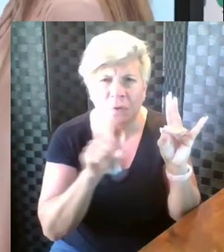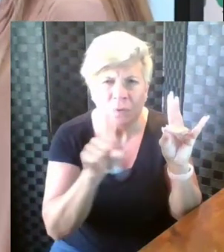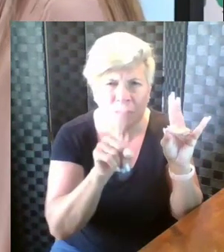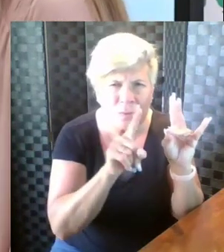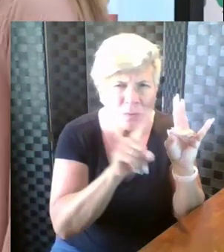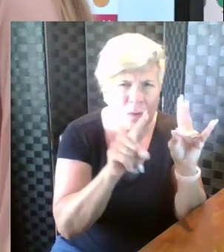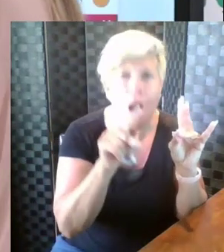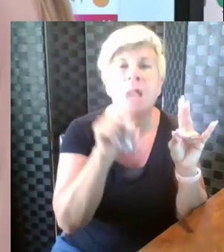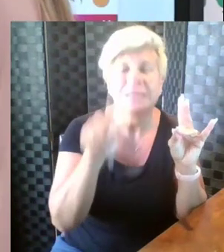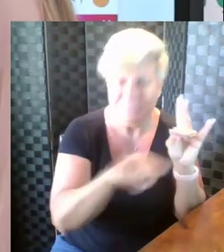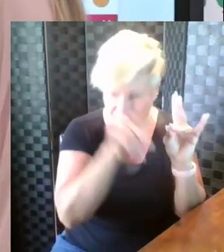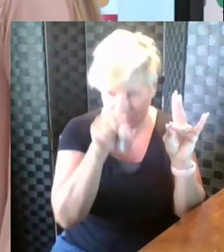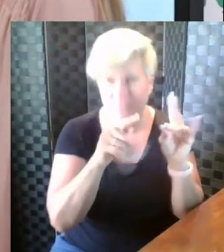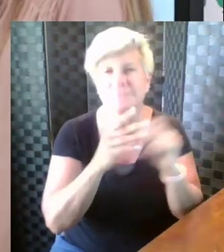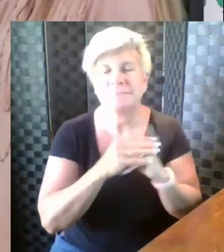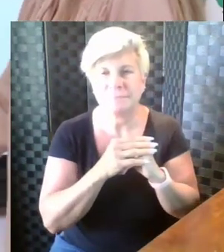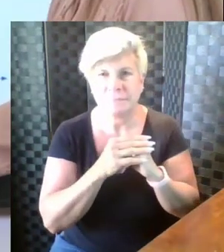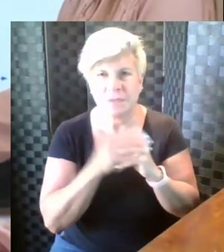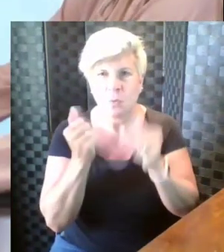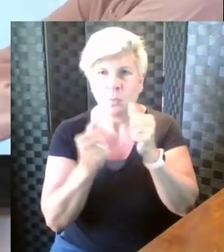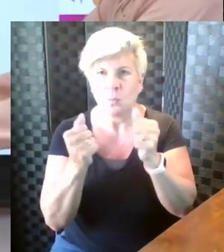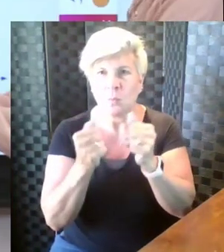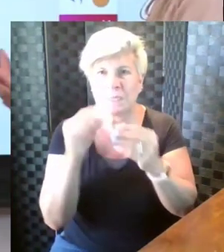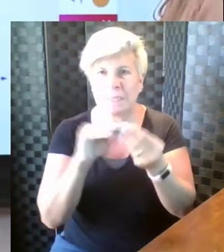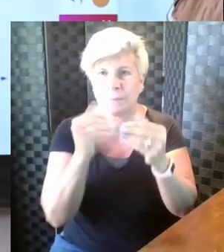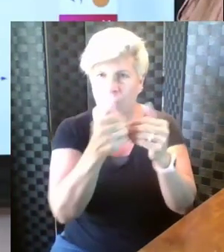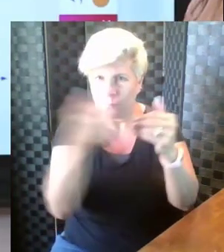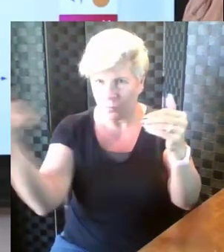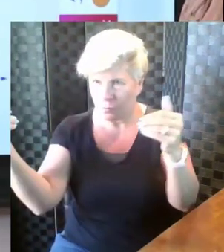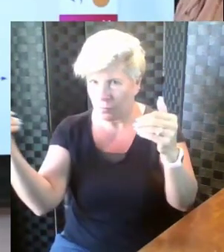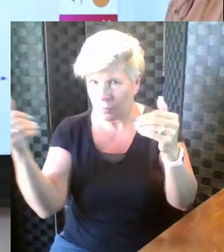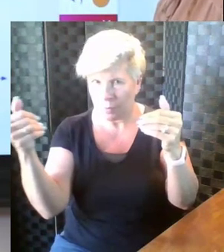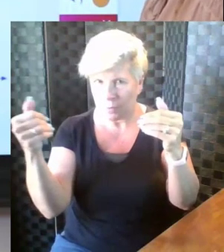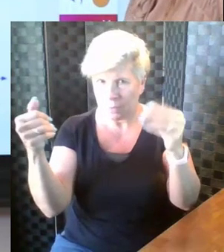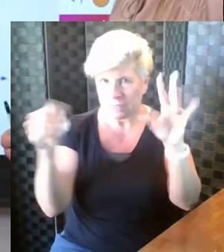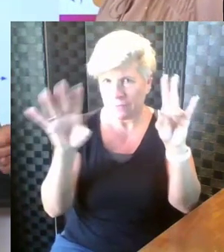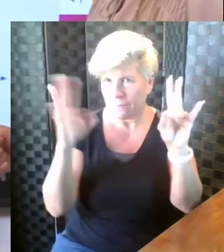know I passed. So which number is farther to the right?